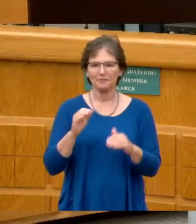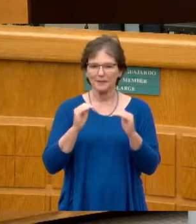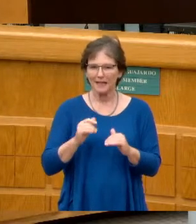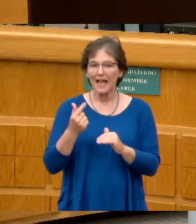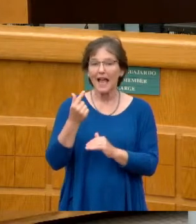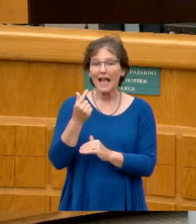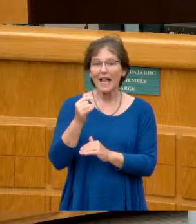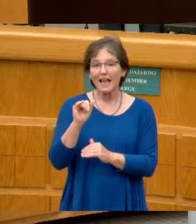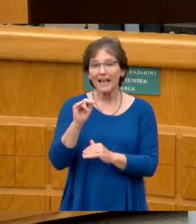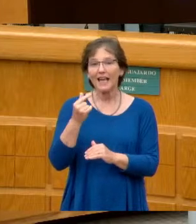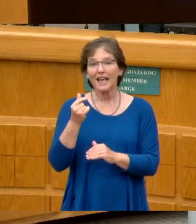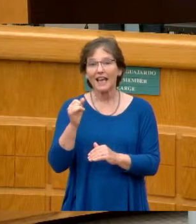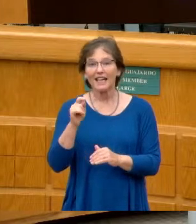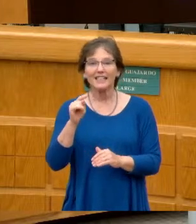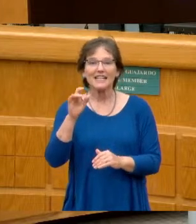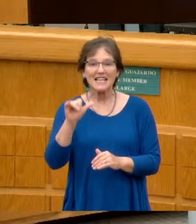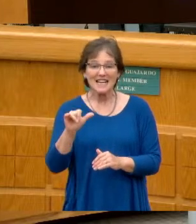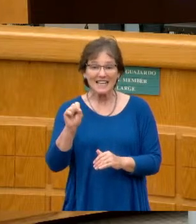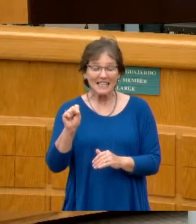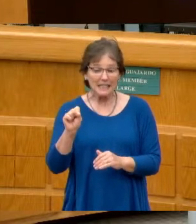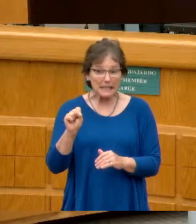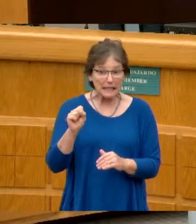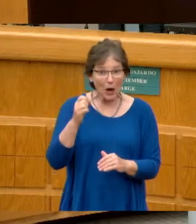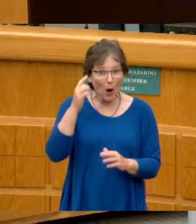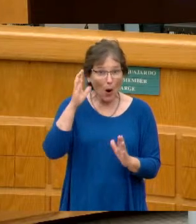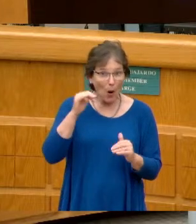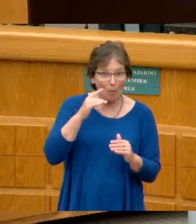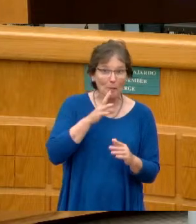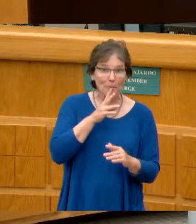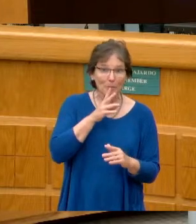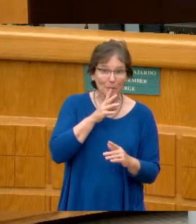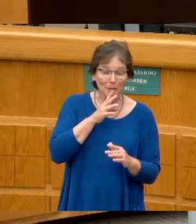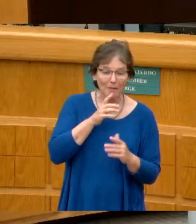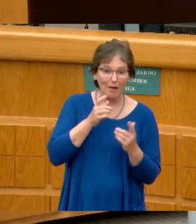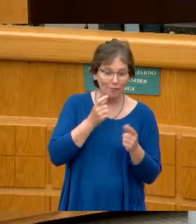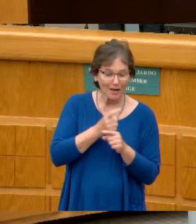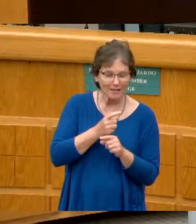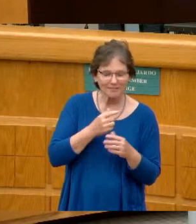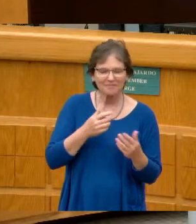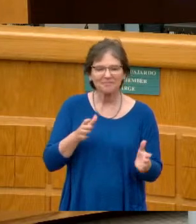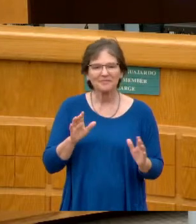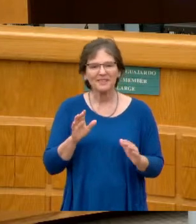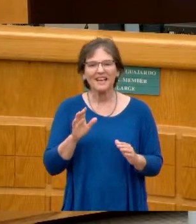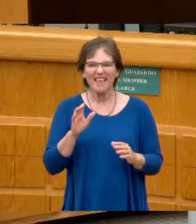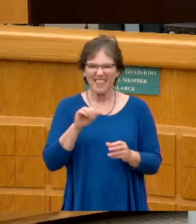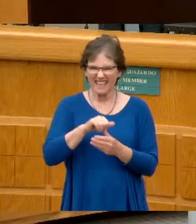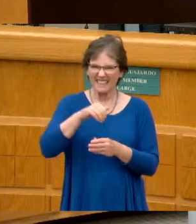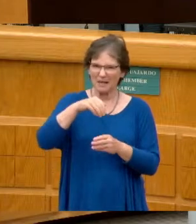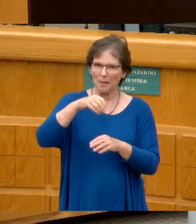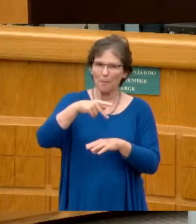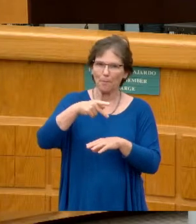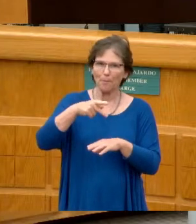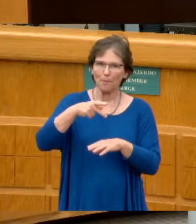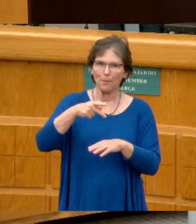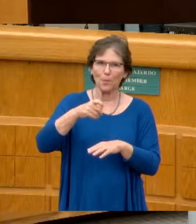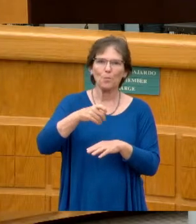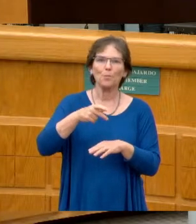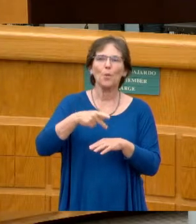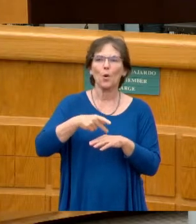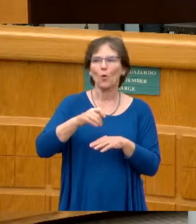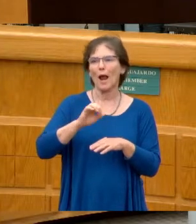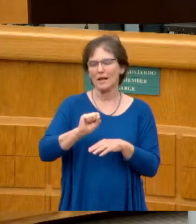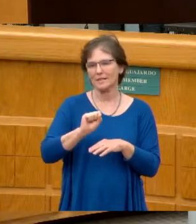on Northwest Boulevard, Jersey Mike's Subs on Ennis Joslin Road,